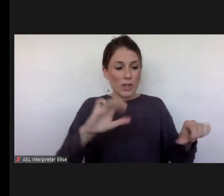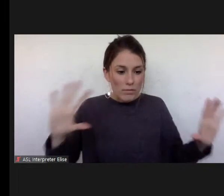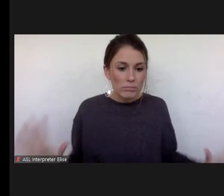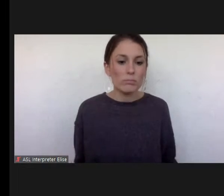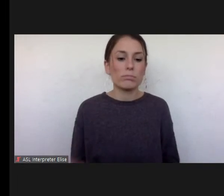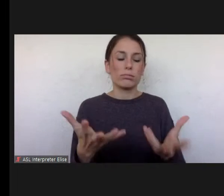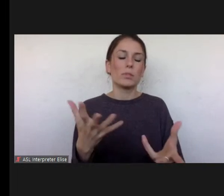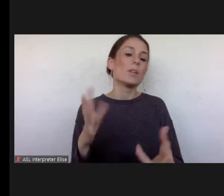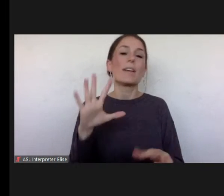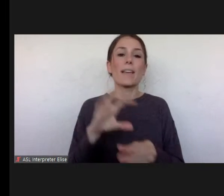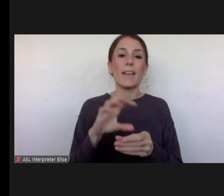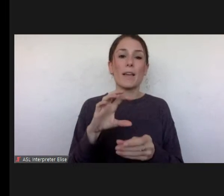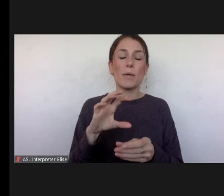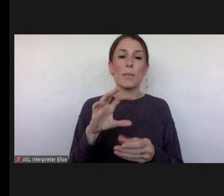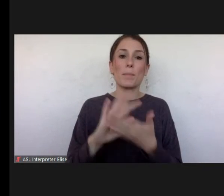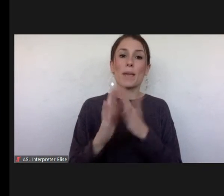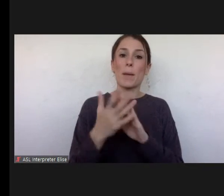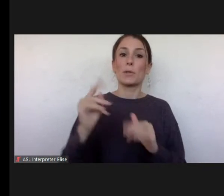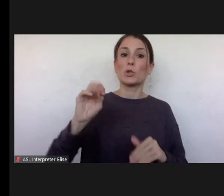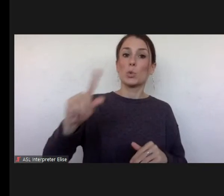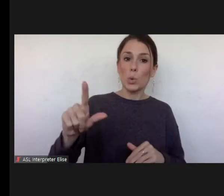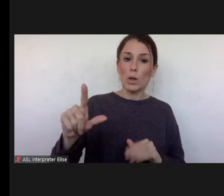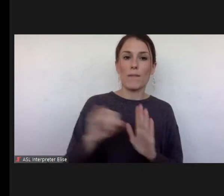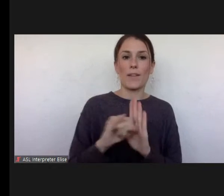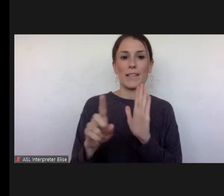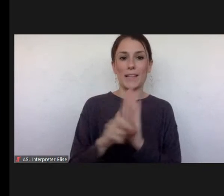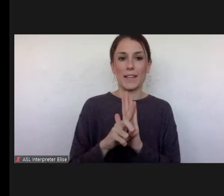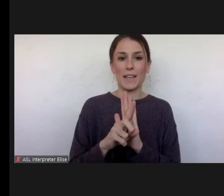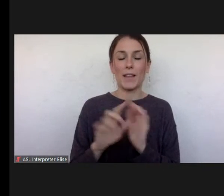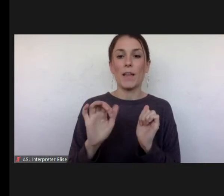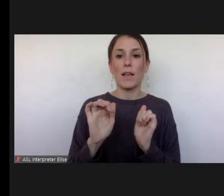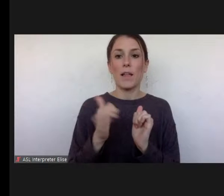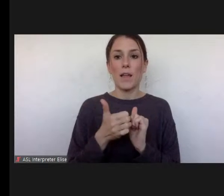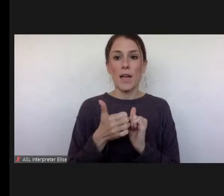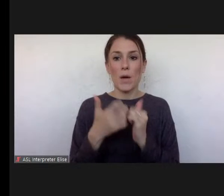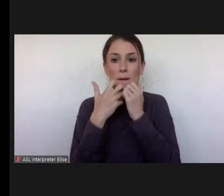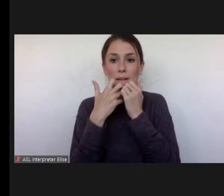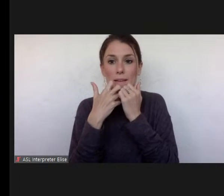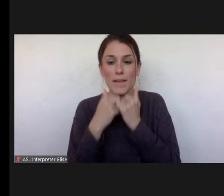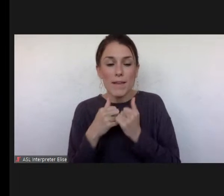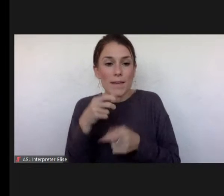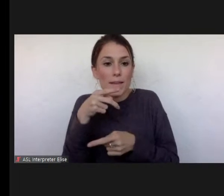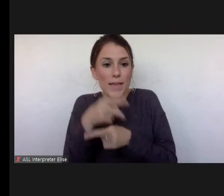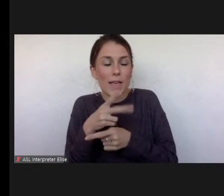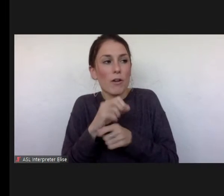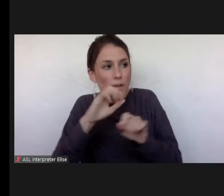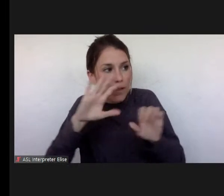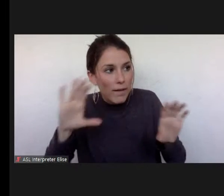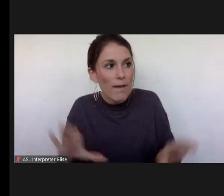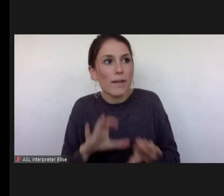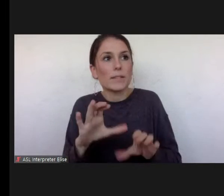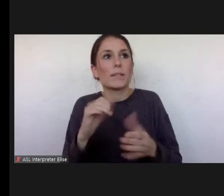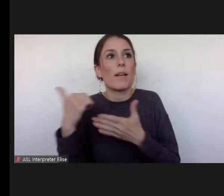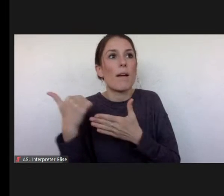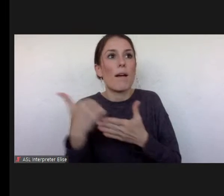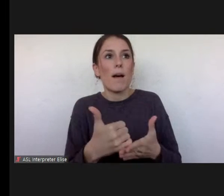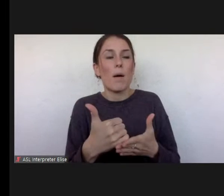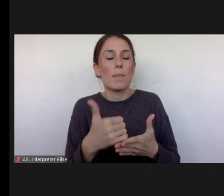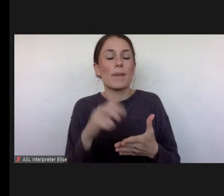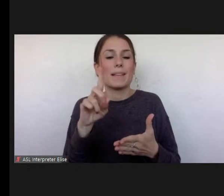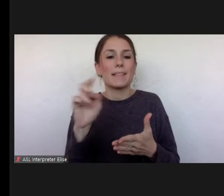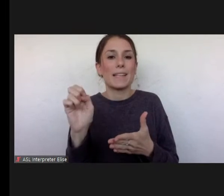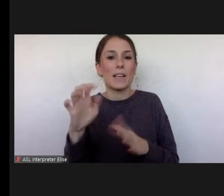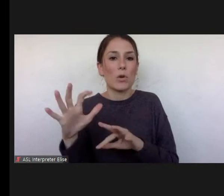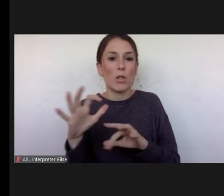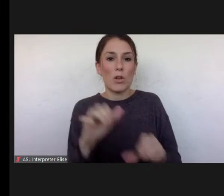identity, and how care can act as a decolonial practice, and examine how history